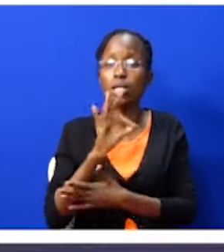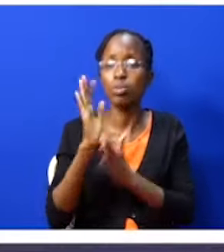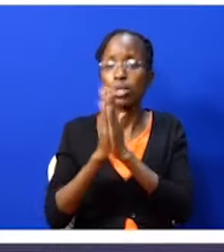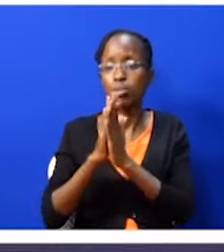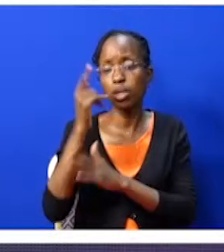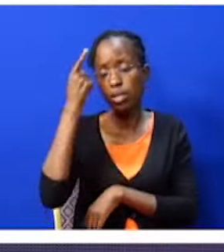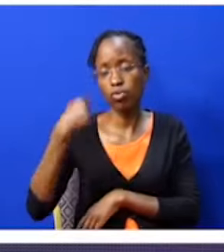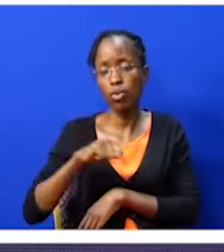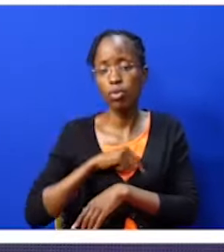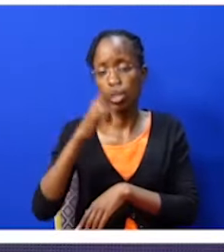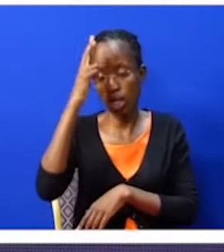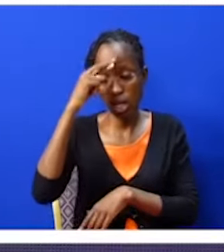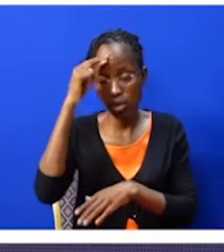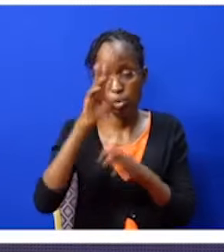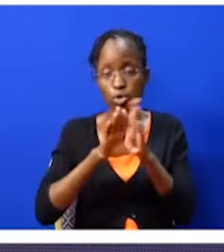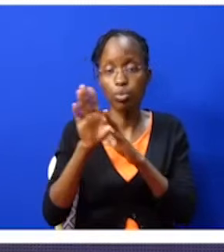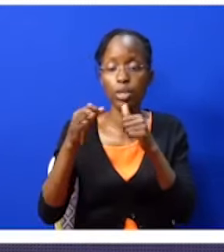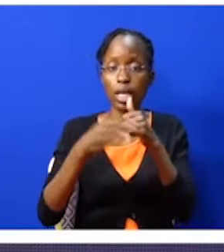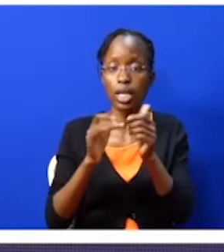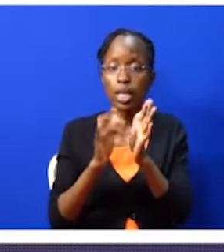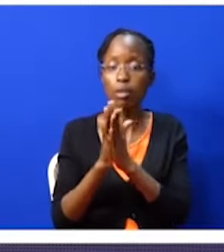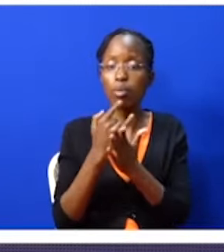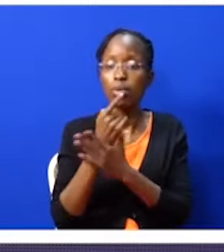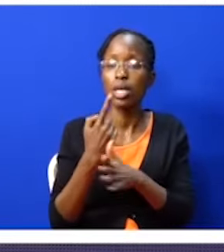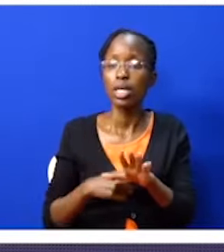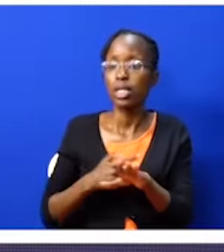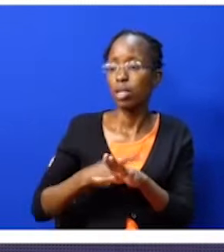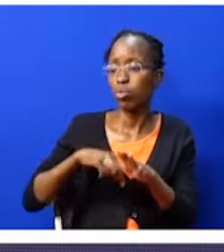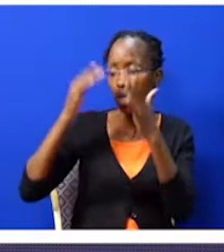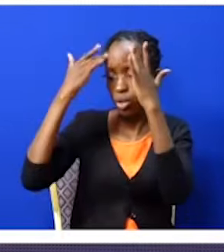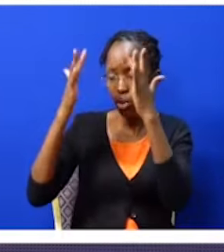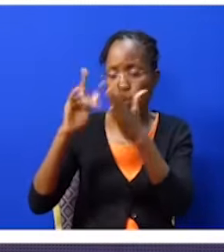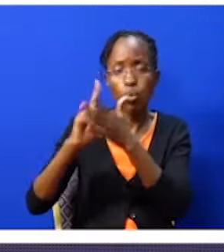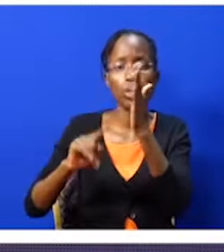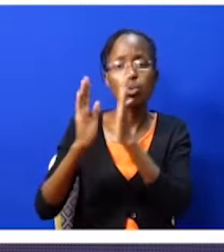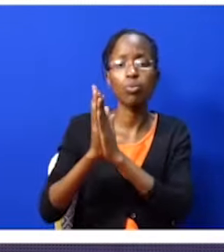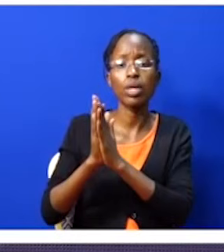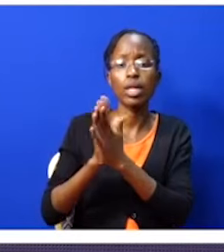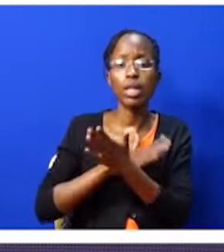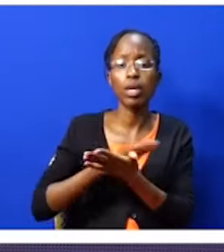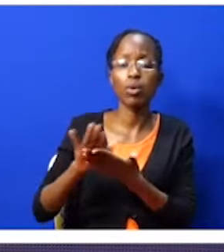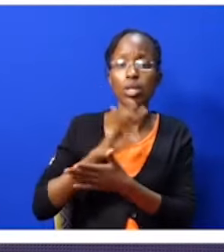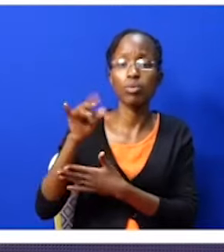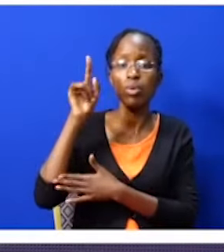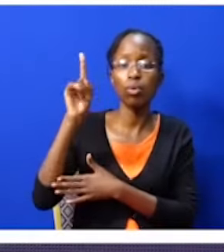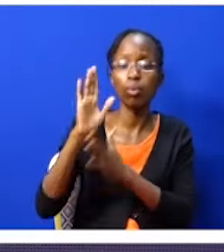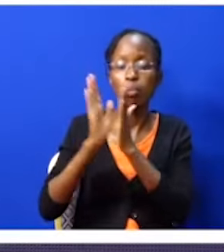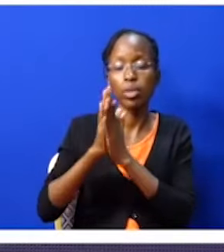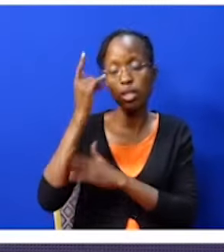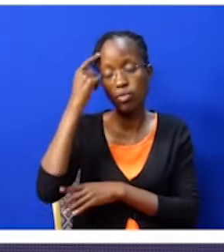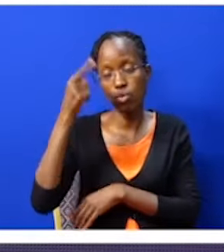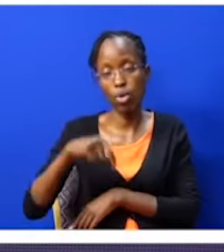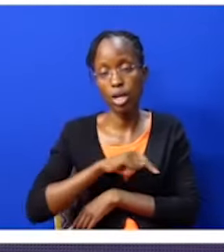us. In Romans chapter 8, the Bible says that when we do not know what to pray, the Spirit himself intercedes for